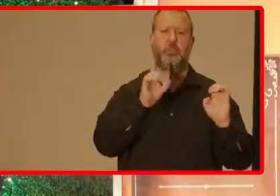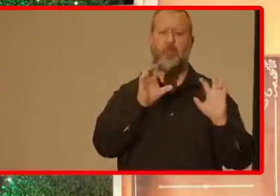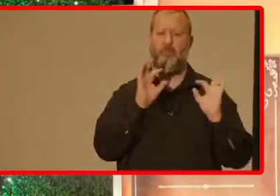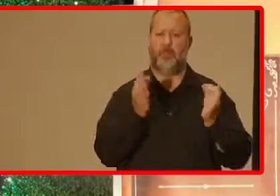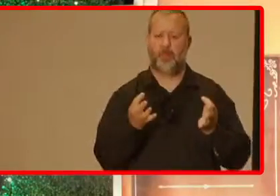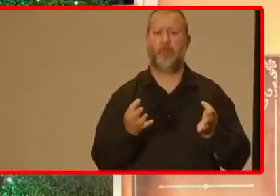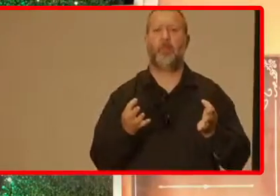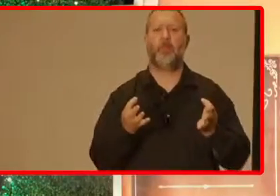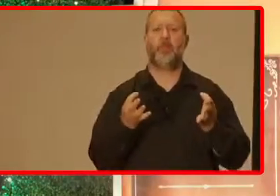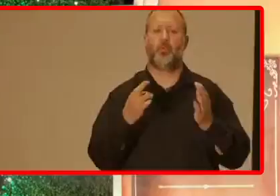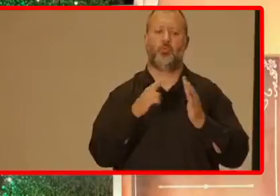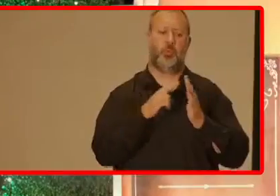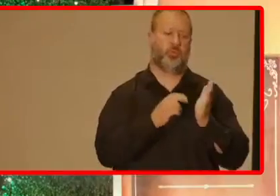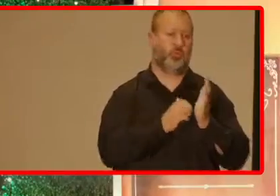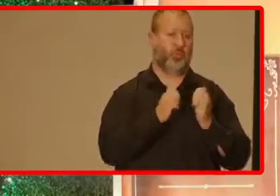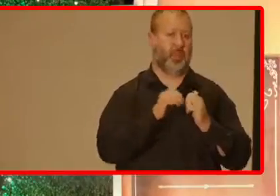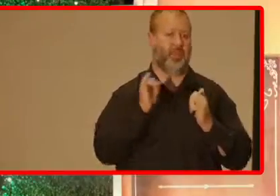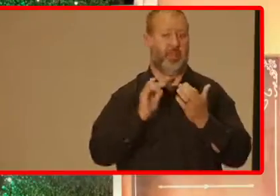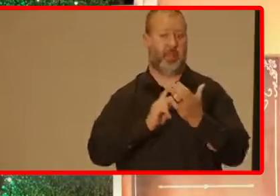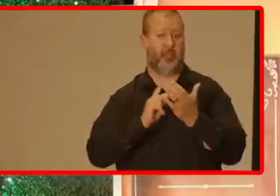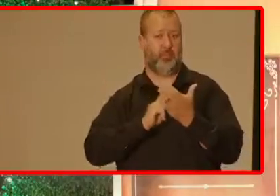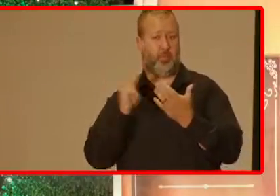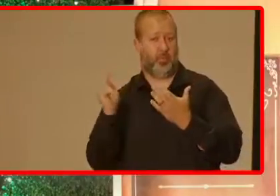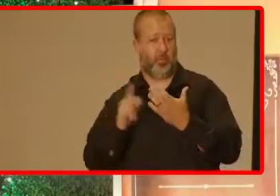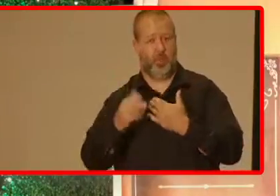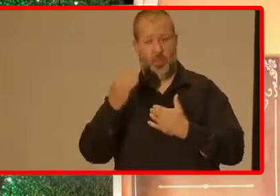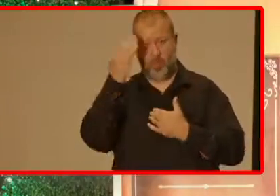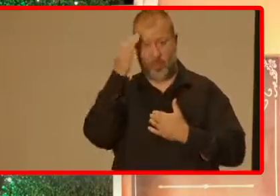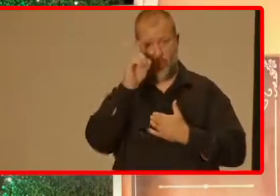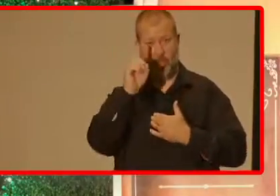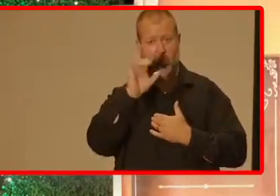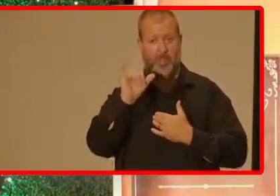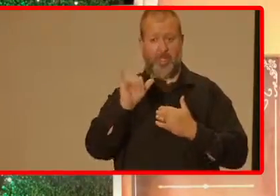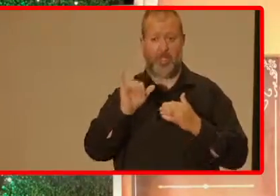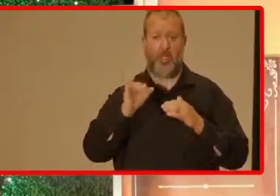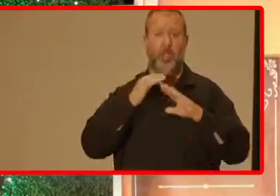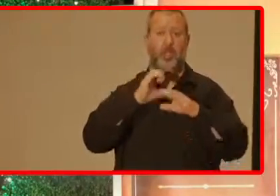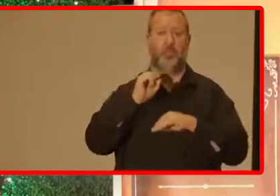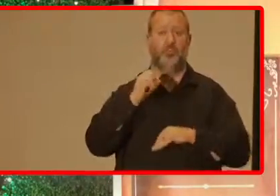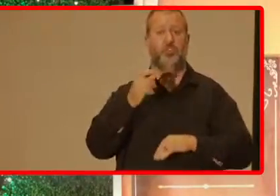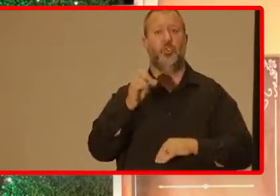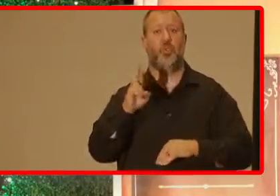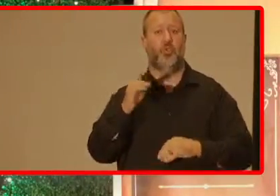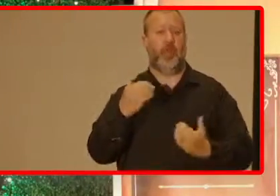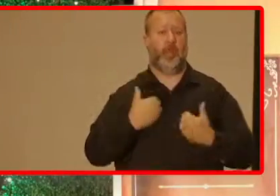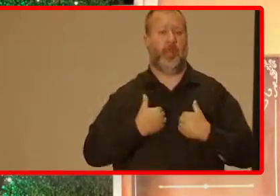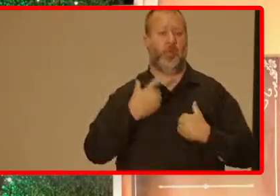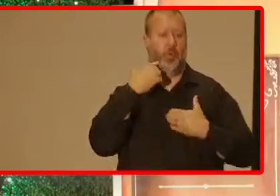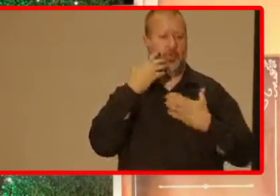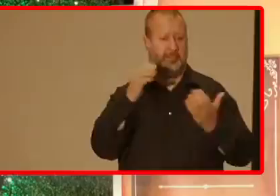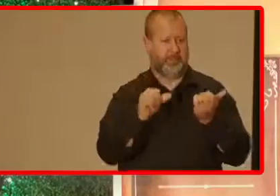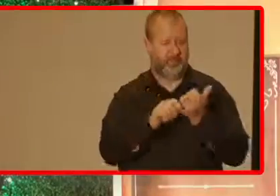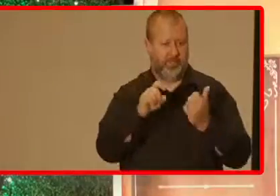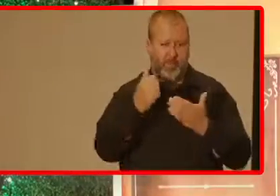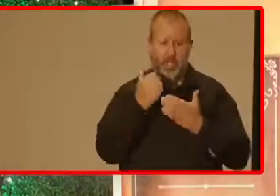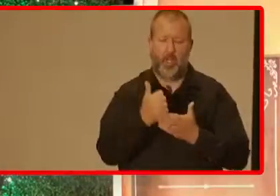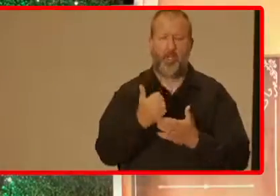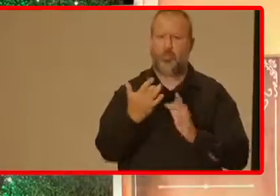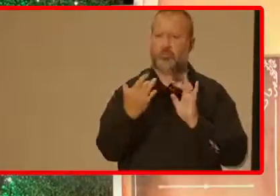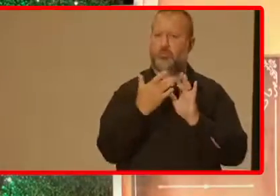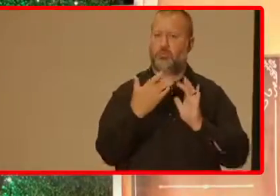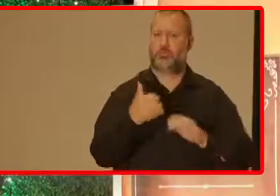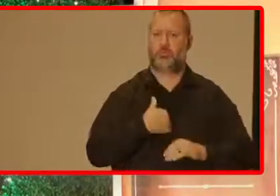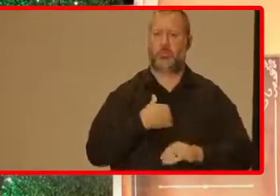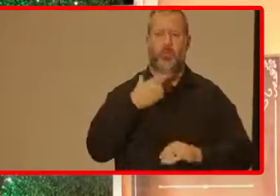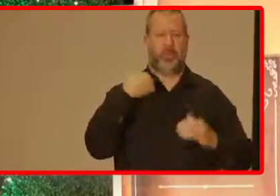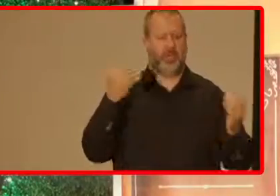family, register with the special needs registry and know where your special needs shelter will be. We'll offer assistance if you need it, just reach out. I'm